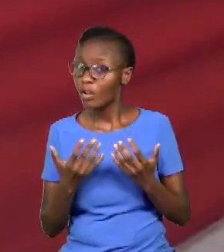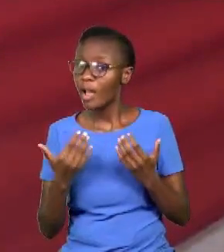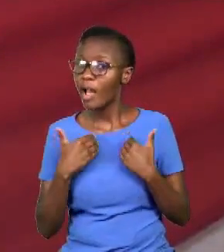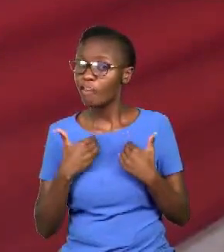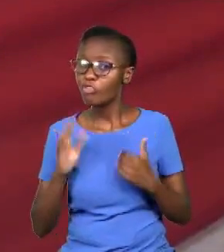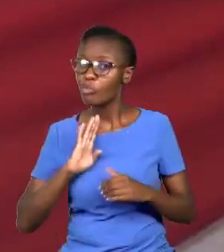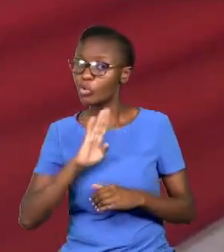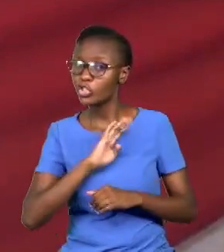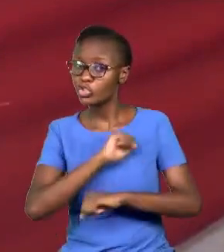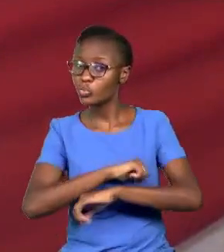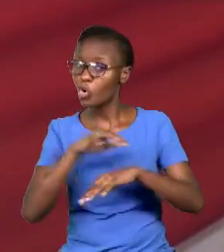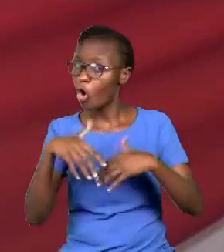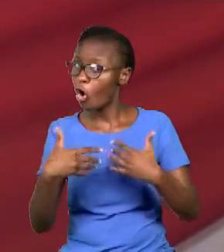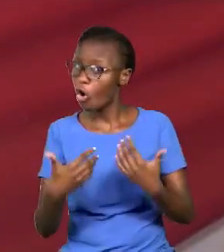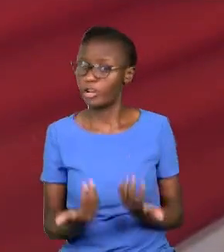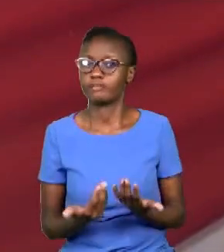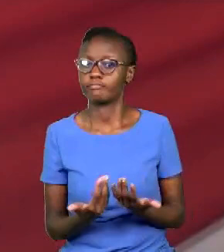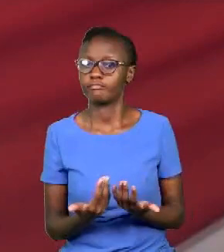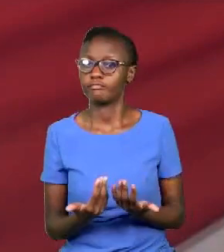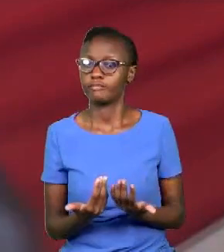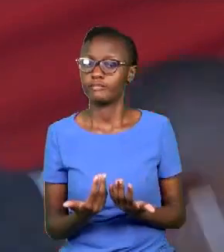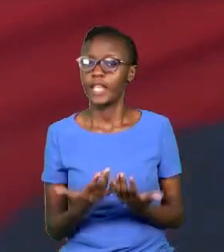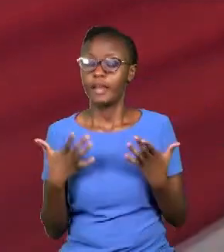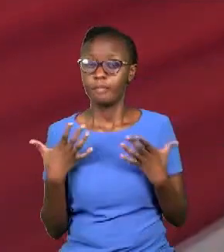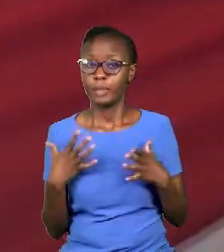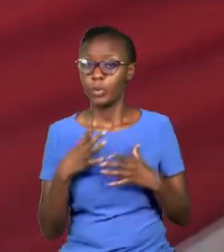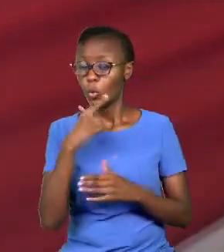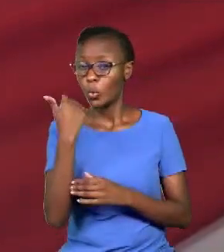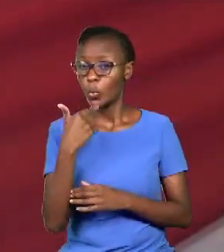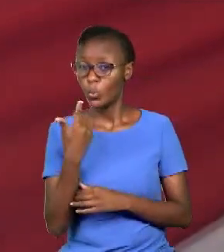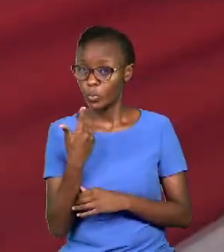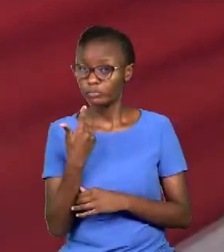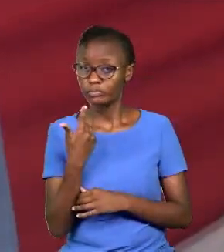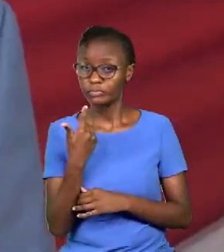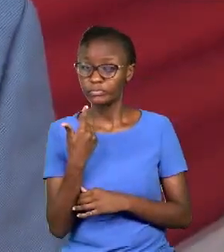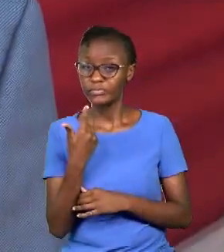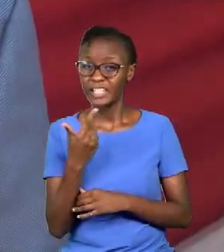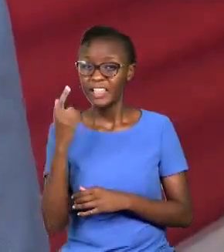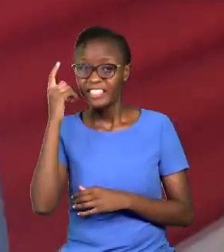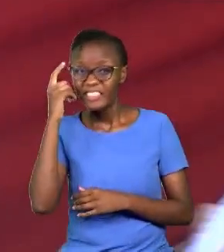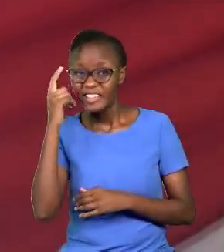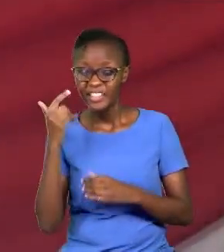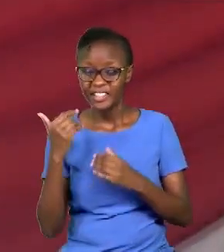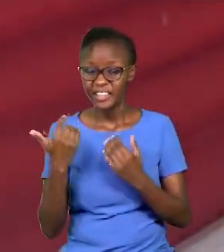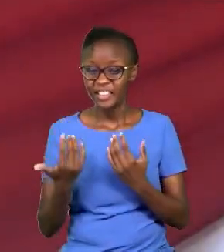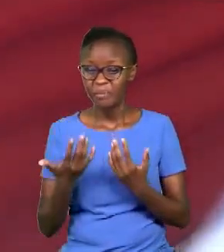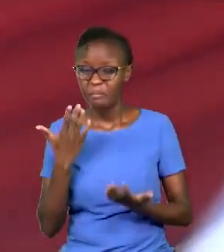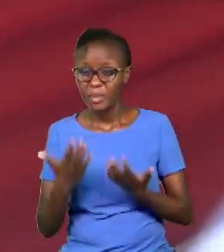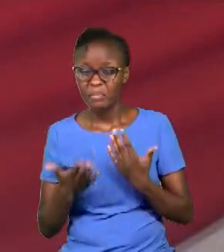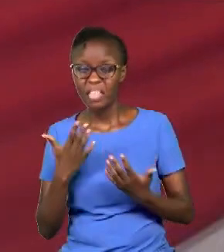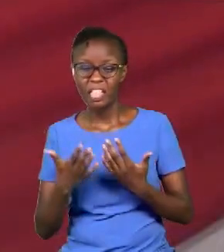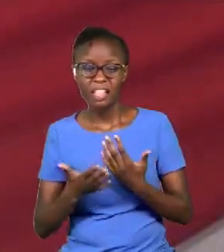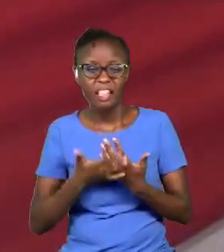not. So the people who are holding children like eggs, by extension, ladies